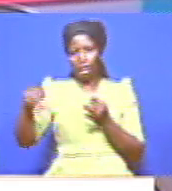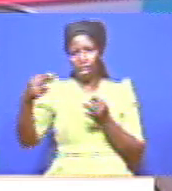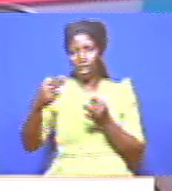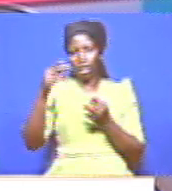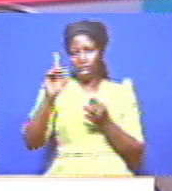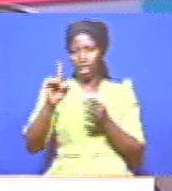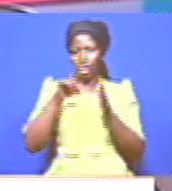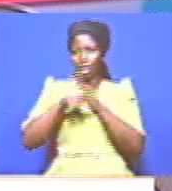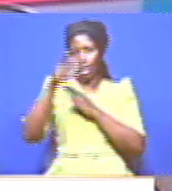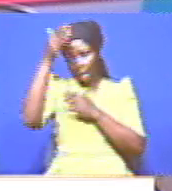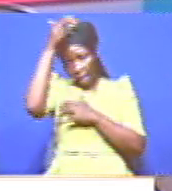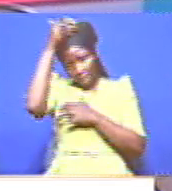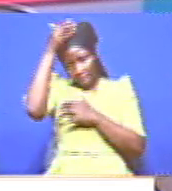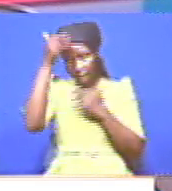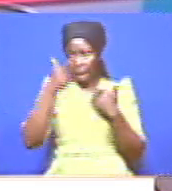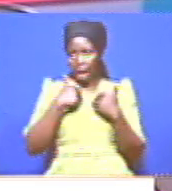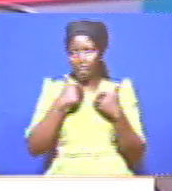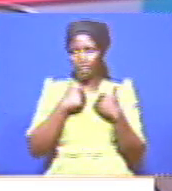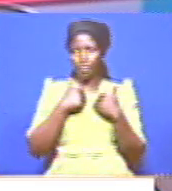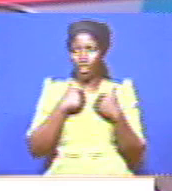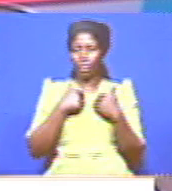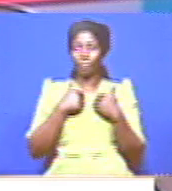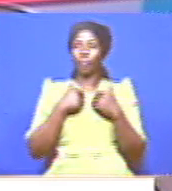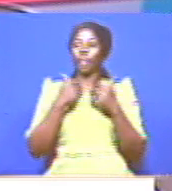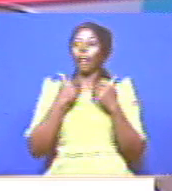nursing. I have